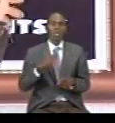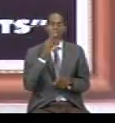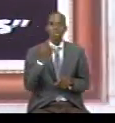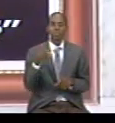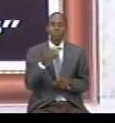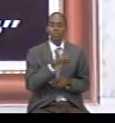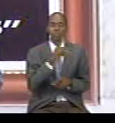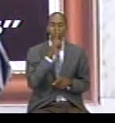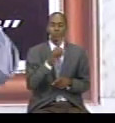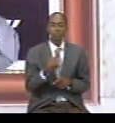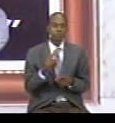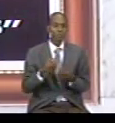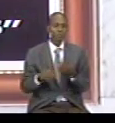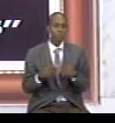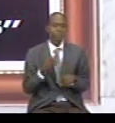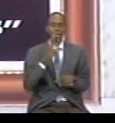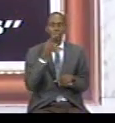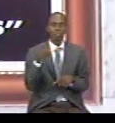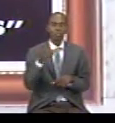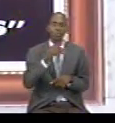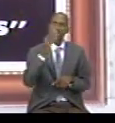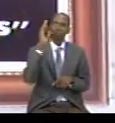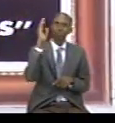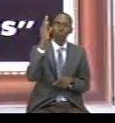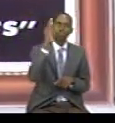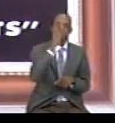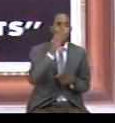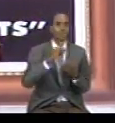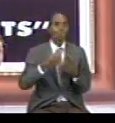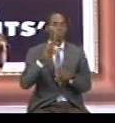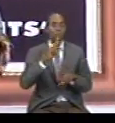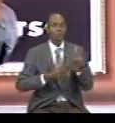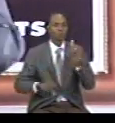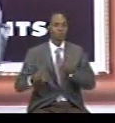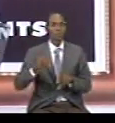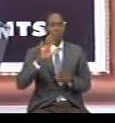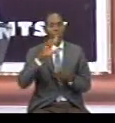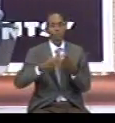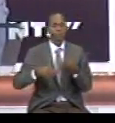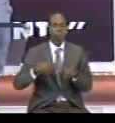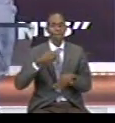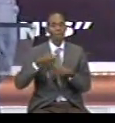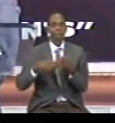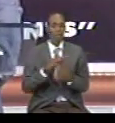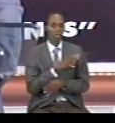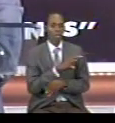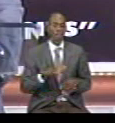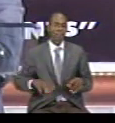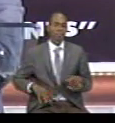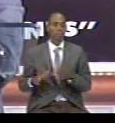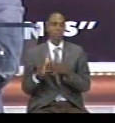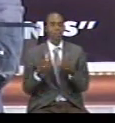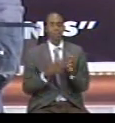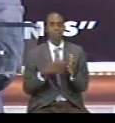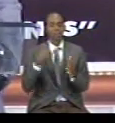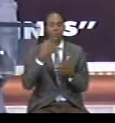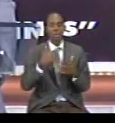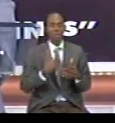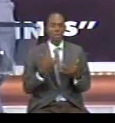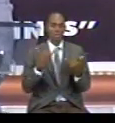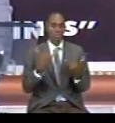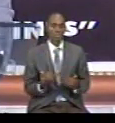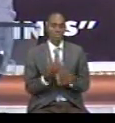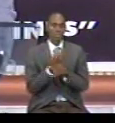telling other people about this, your friend, about this, Lord Jesus Christ? who has taken hold of your life, who has cleansed you, who